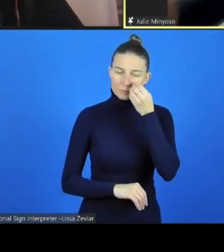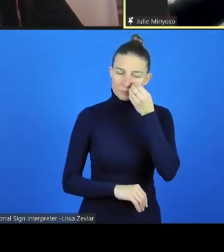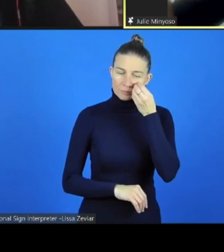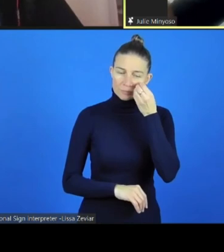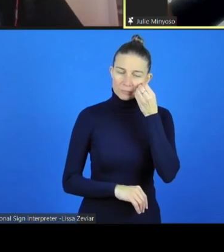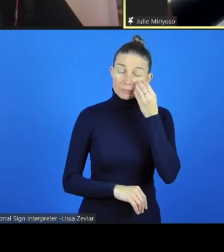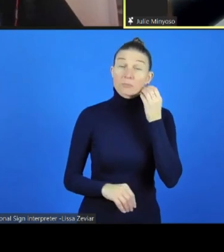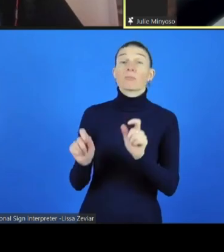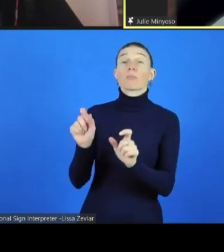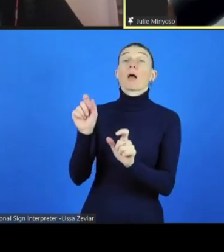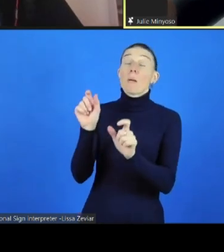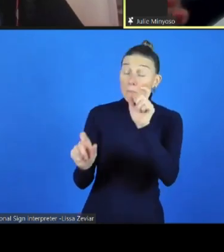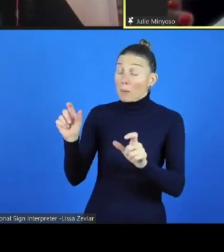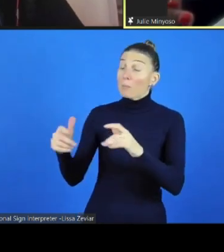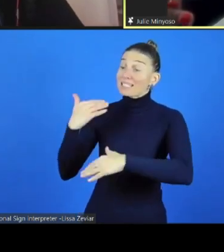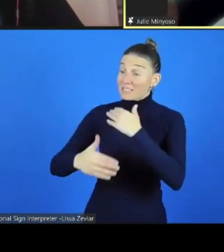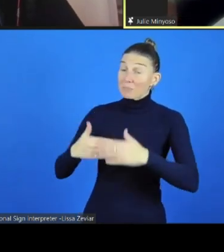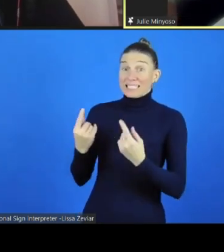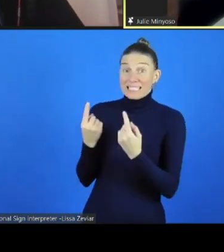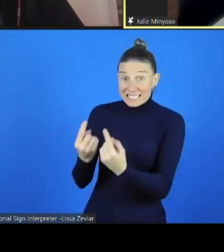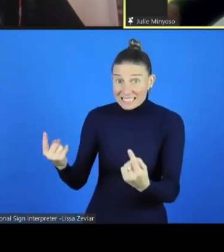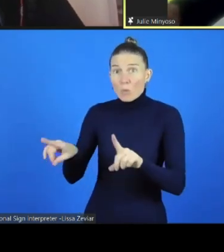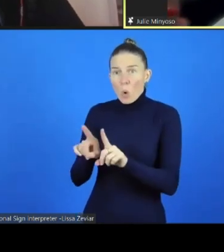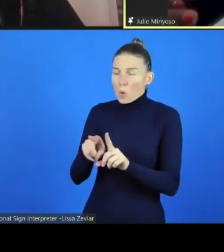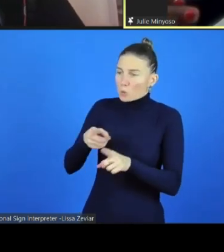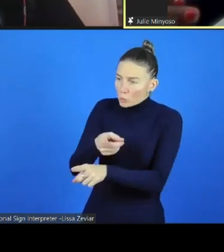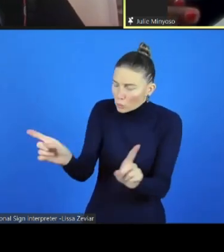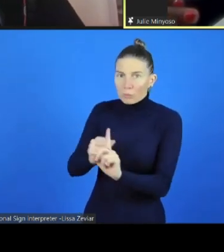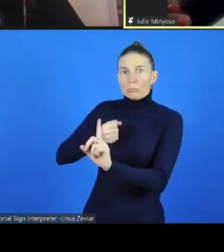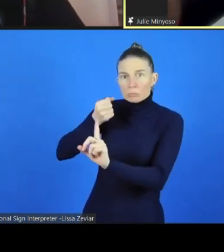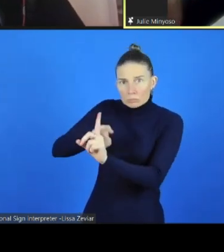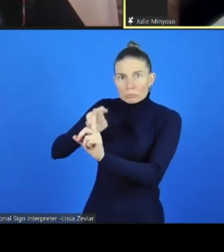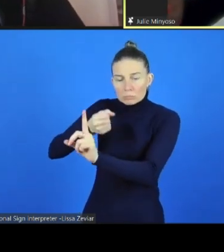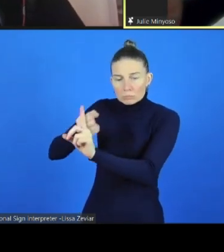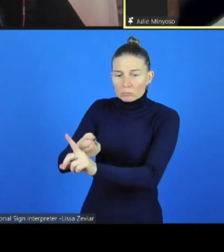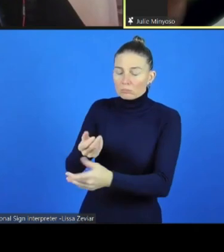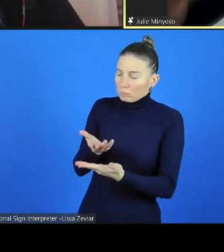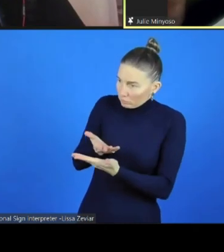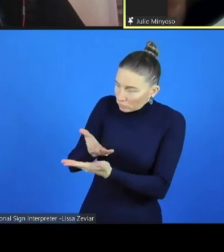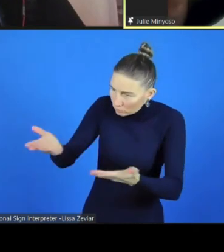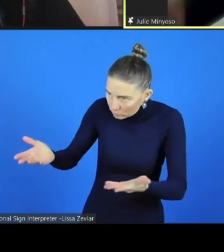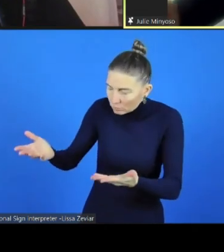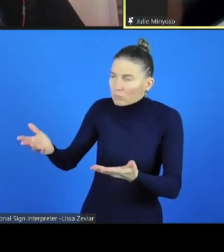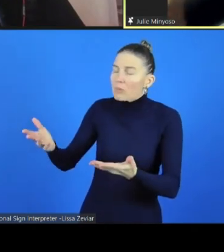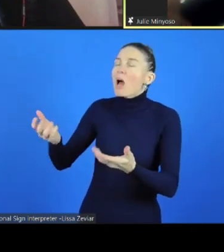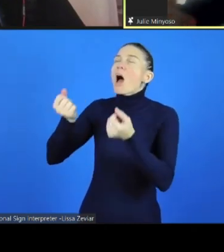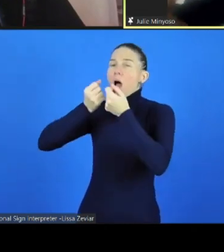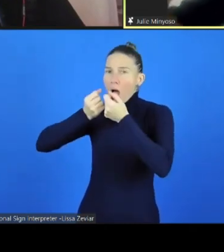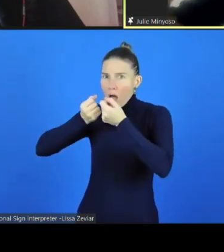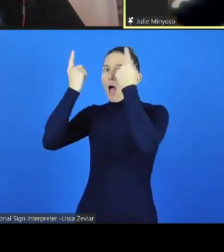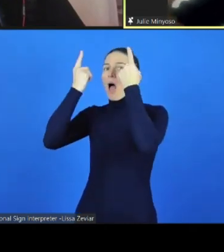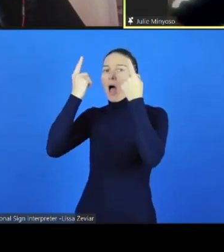with disabilities so that they're able to understand that the government has, you know, these policies